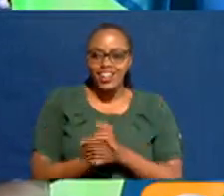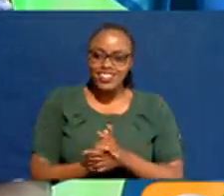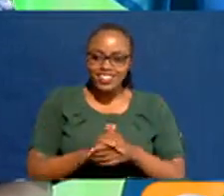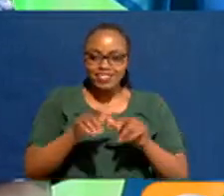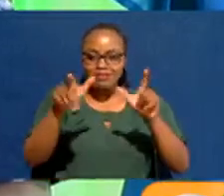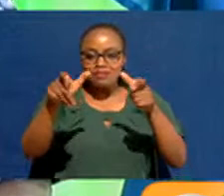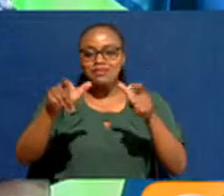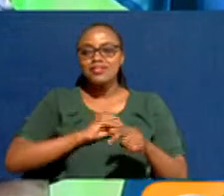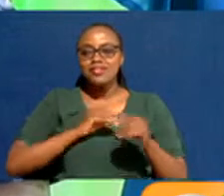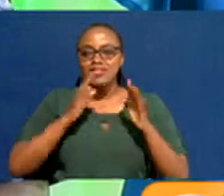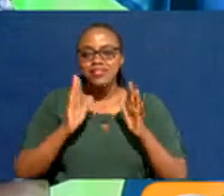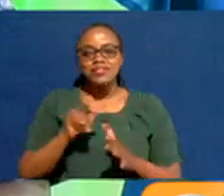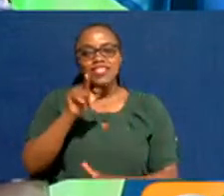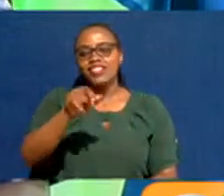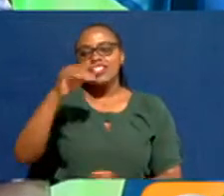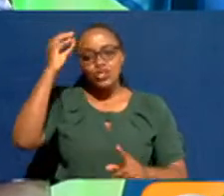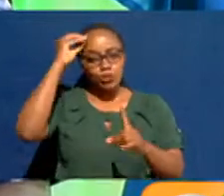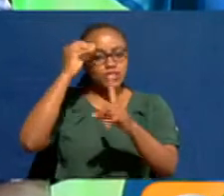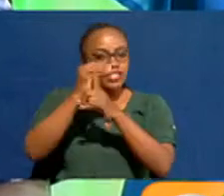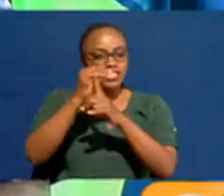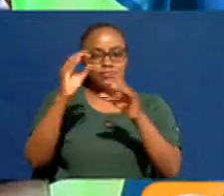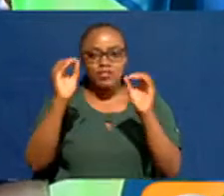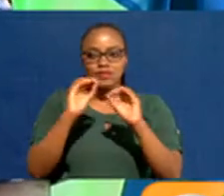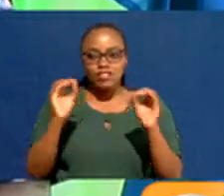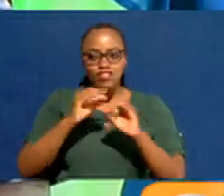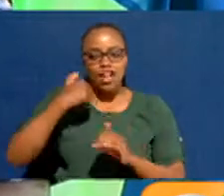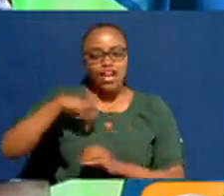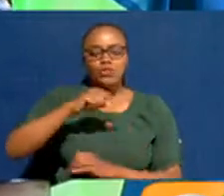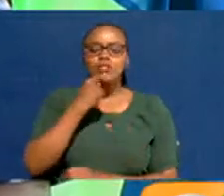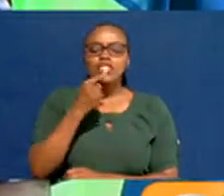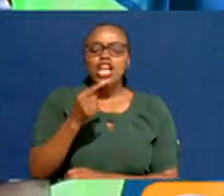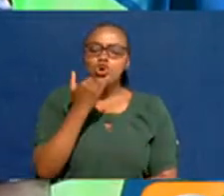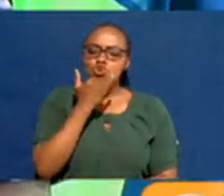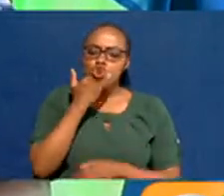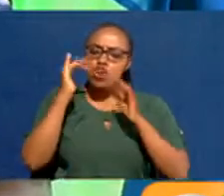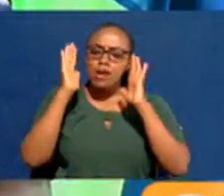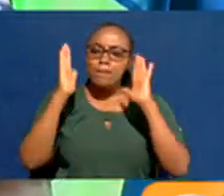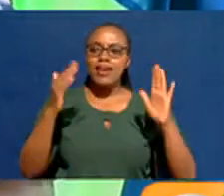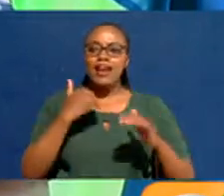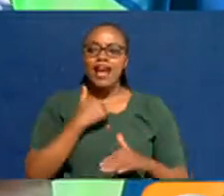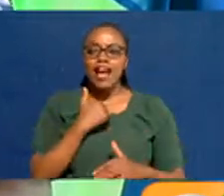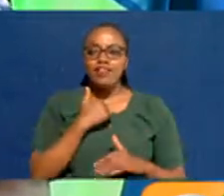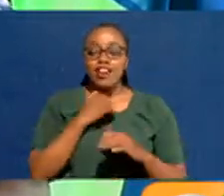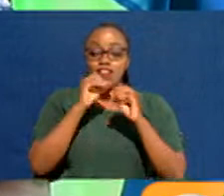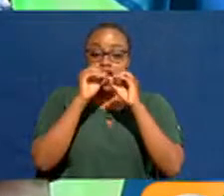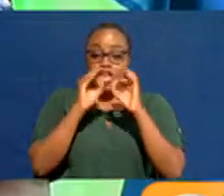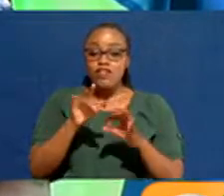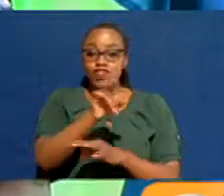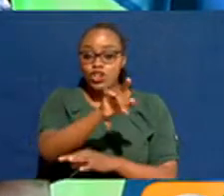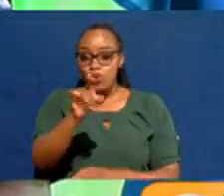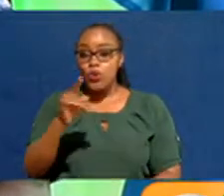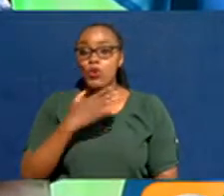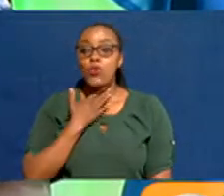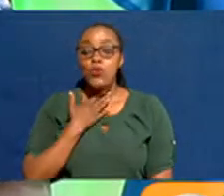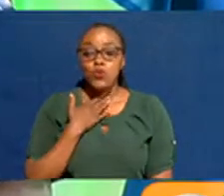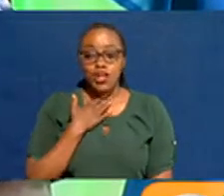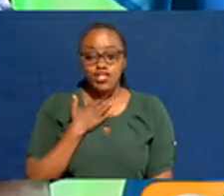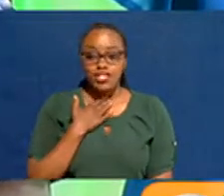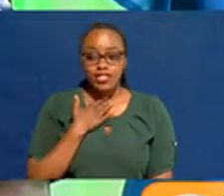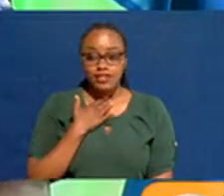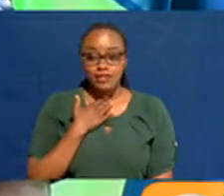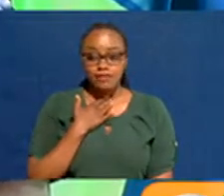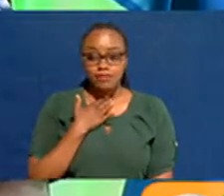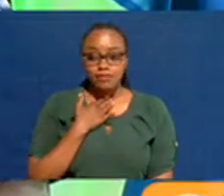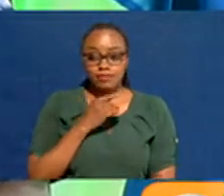Azimio. That is not objectivity. We had to call them out. So if you want